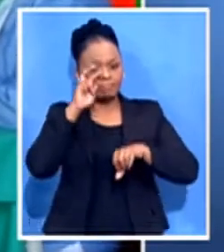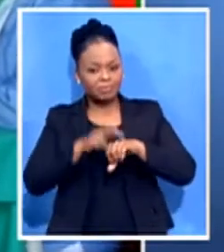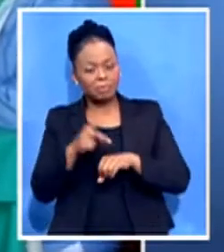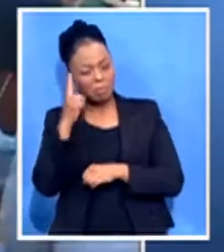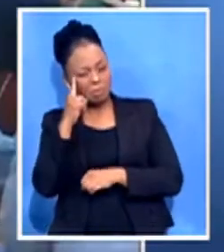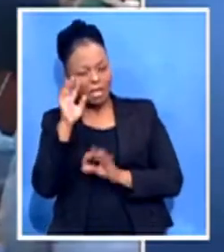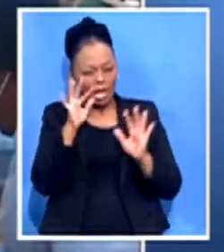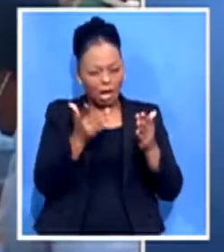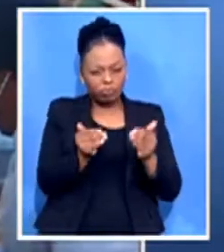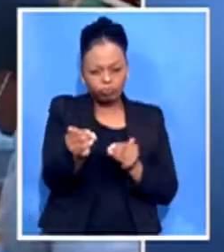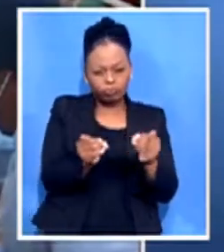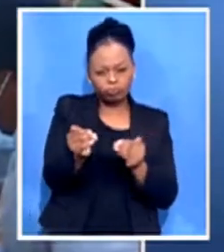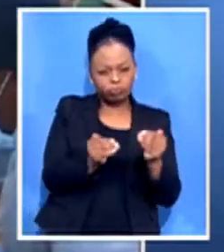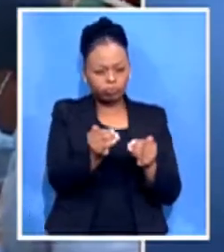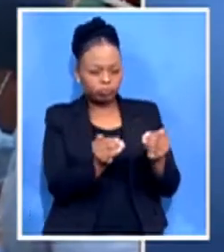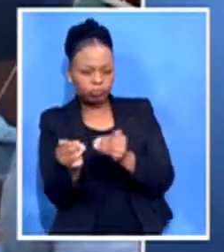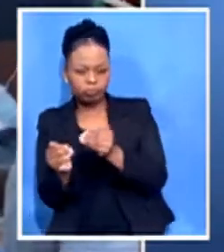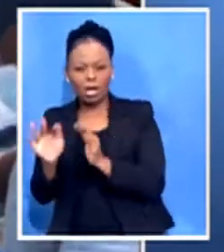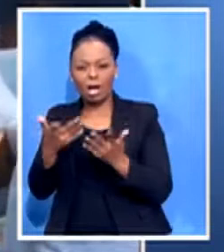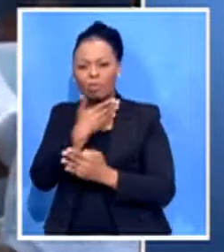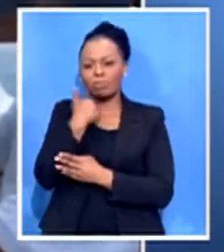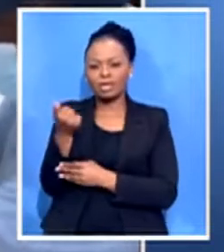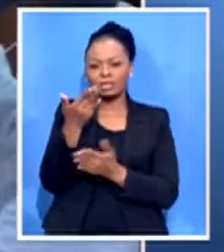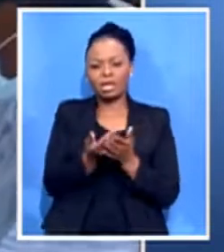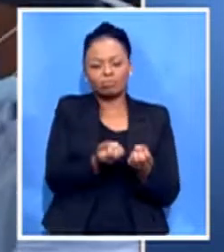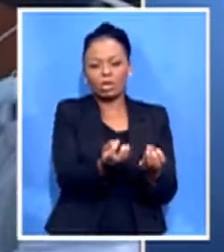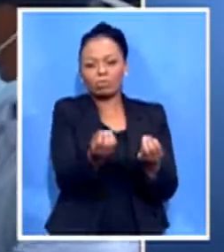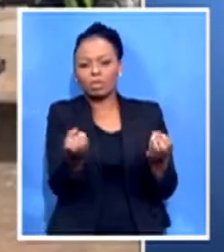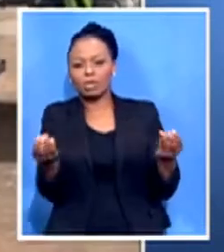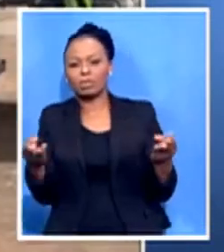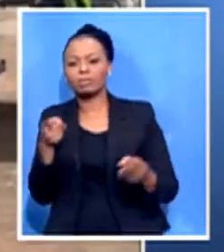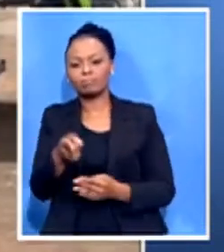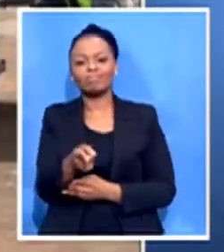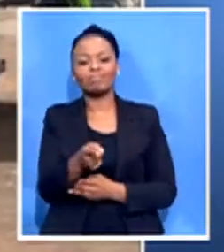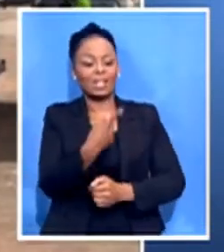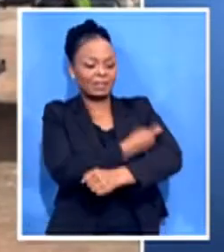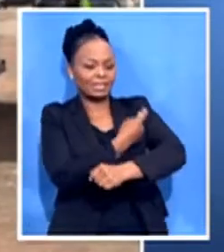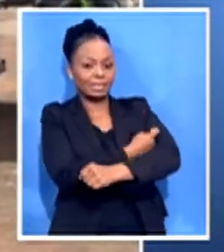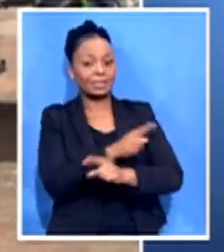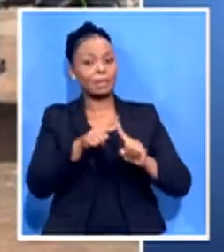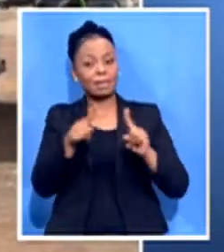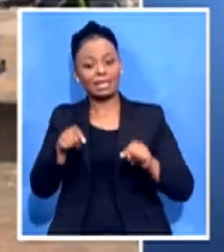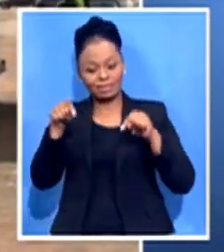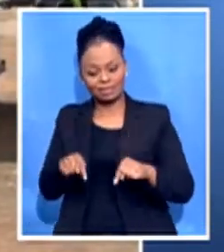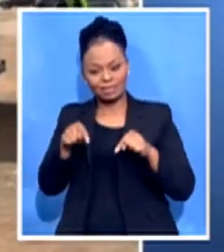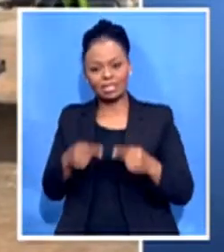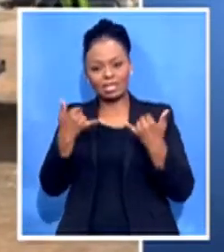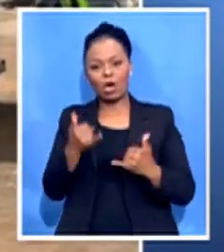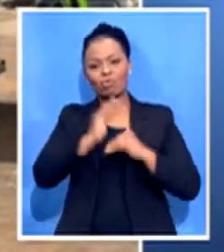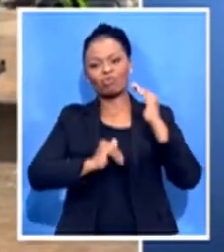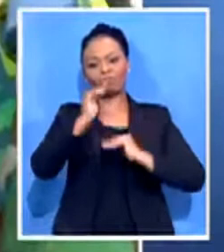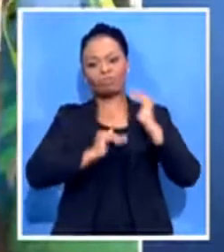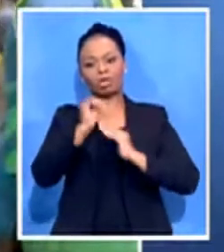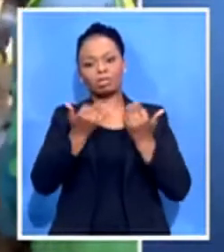can distribute the vaccines. But the current infrastructure is going to be the health